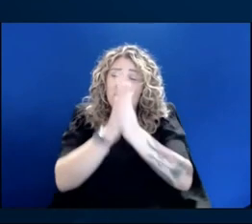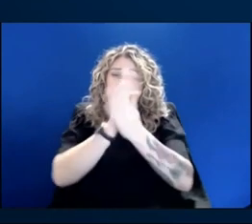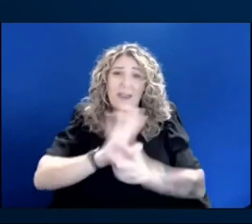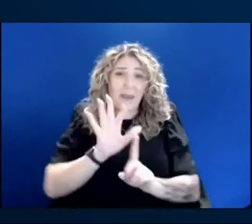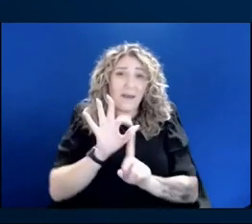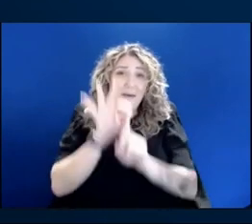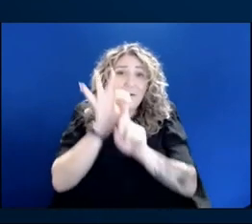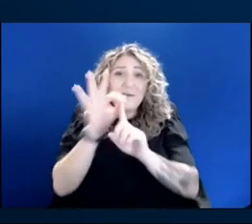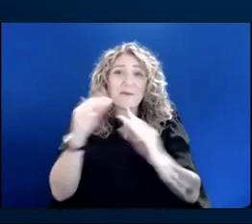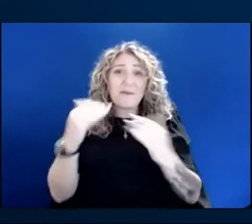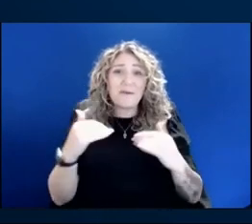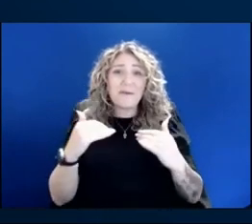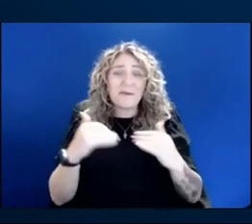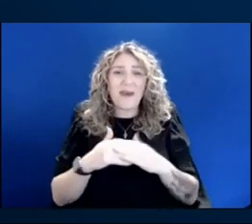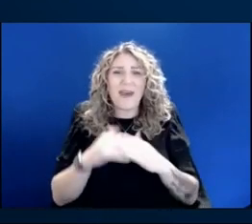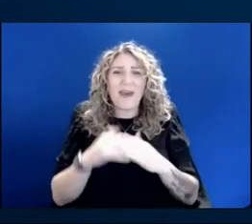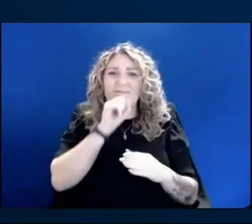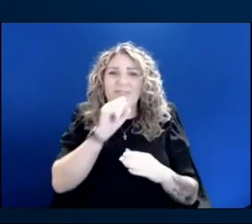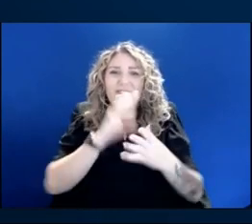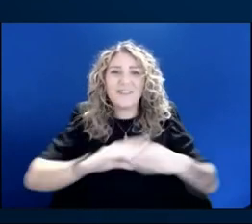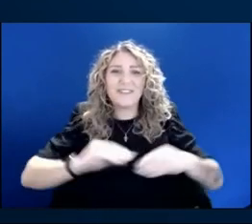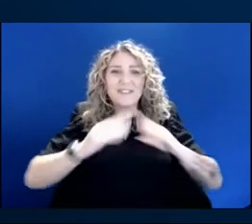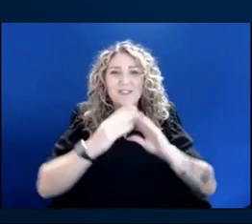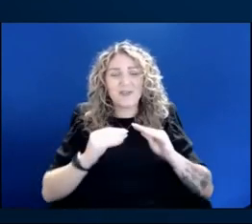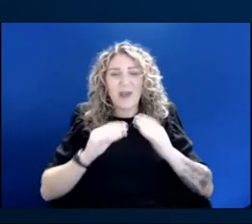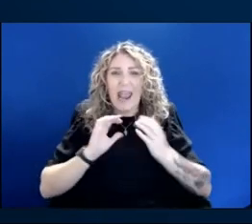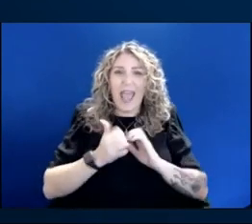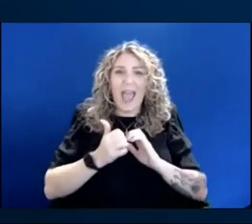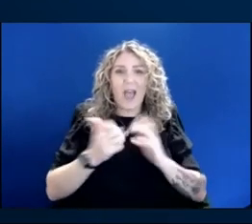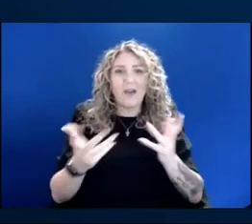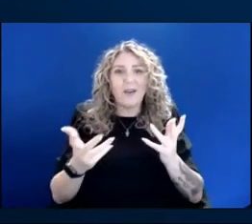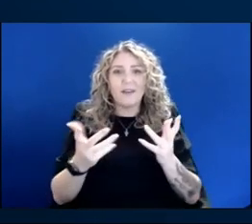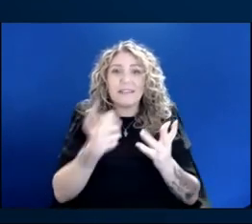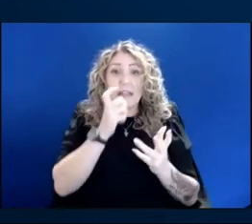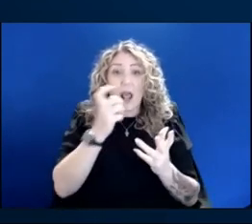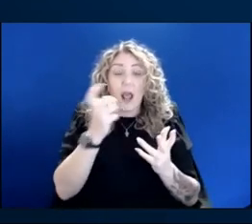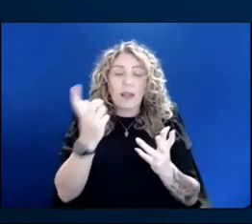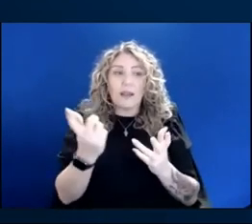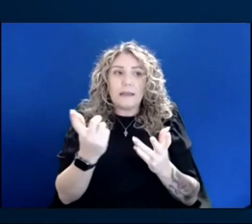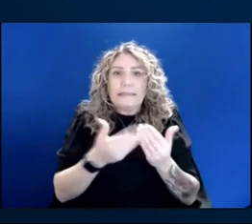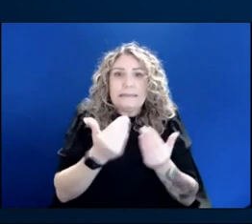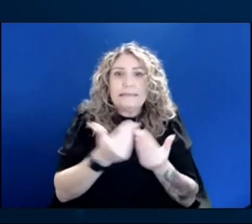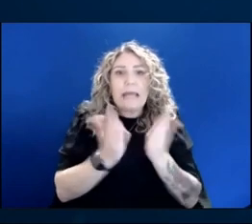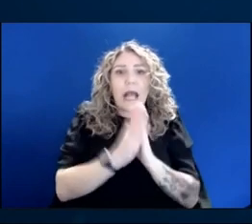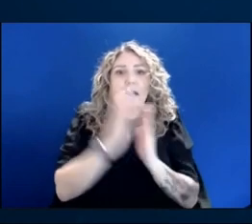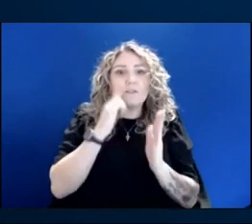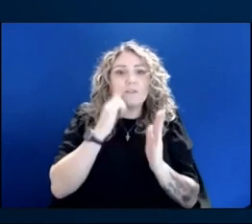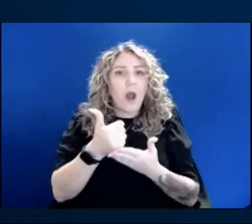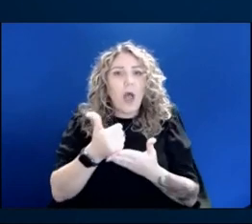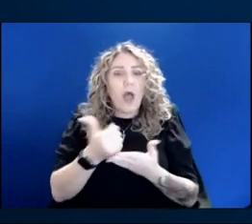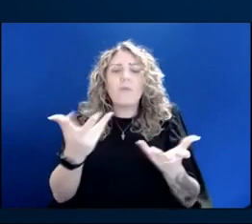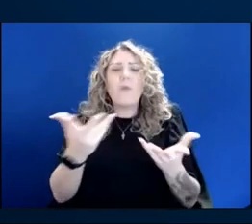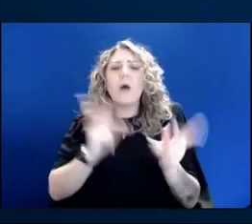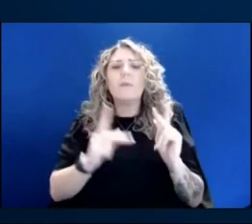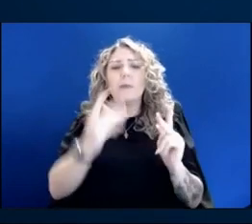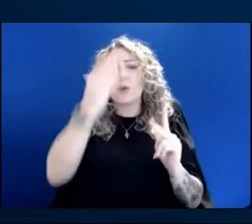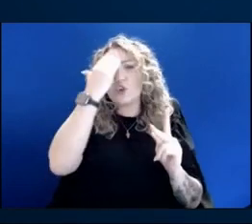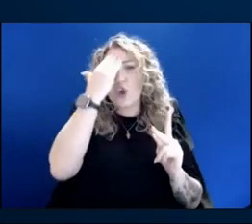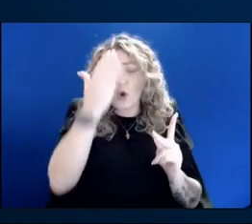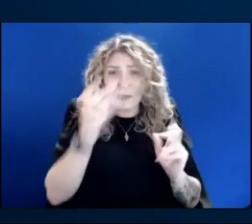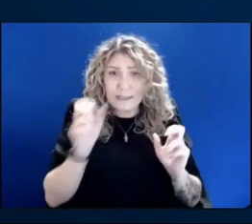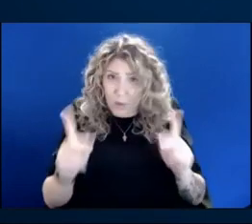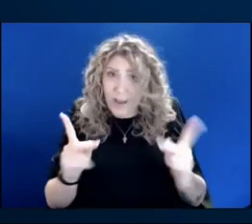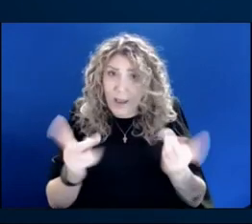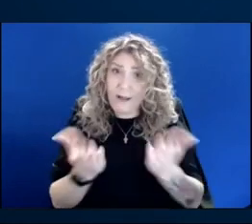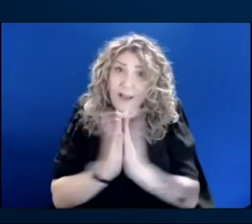And I just love the story about just how it's not always easy to ask for help. What do you want people to know about that? It's okay to ask for help, because people